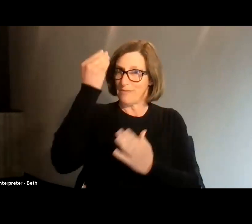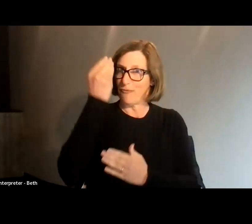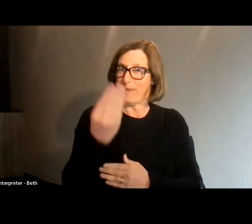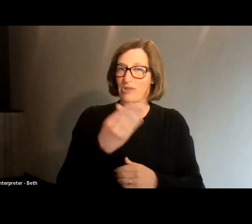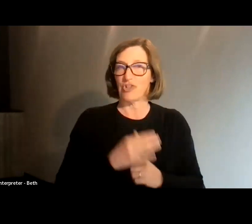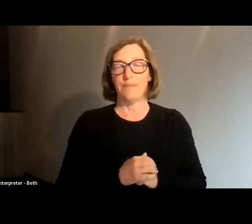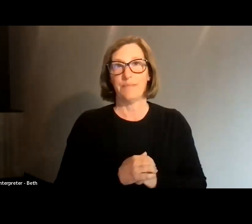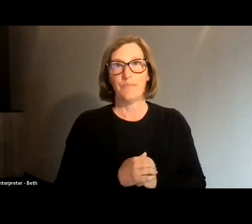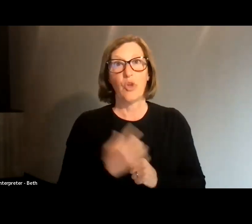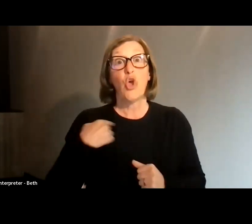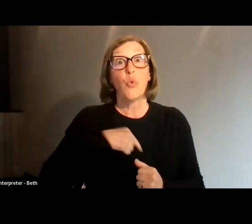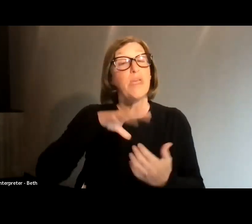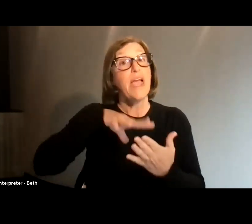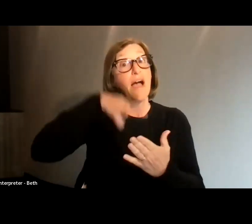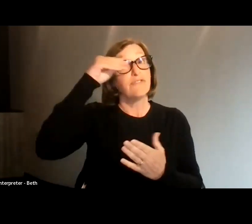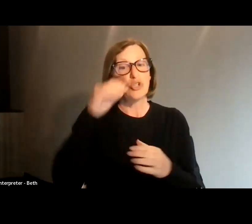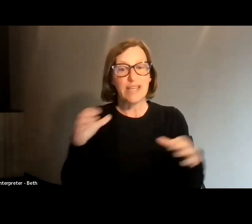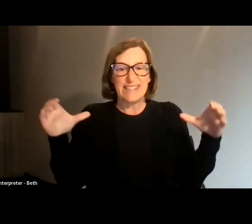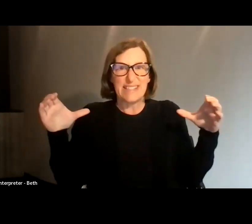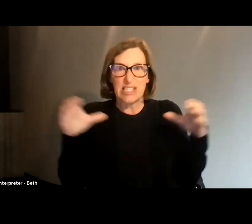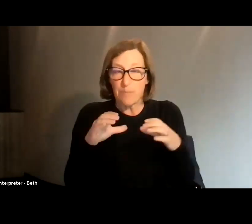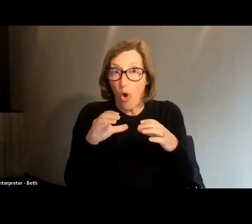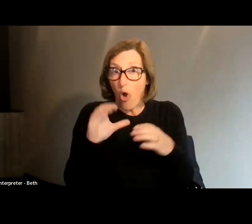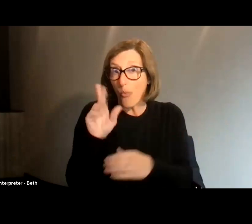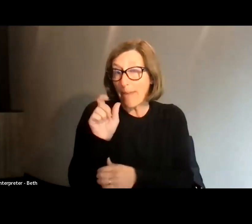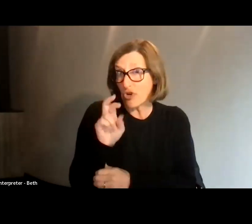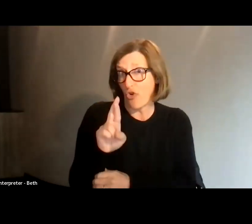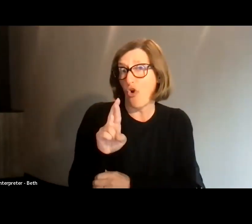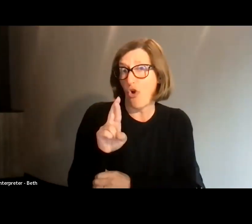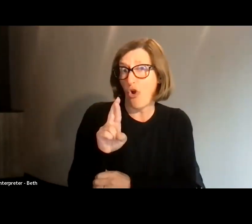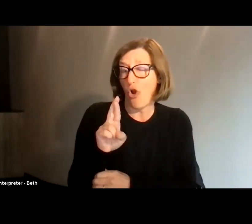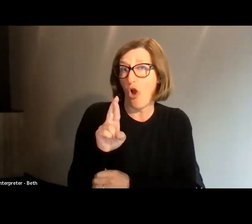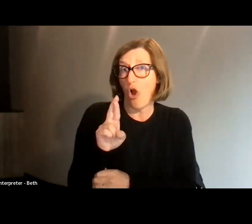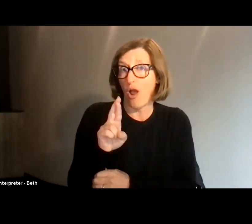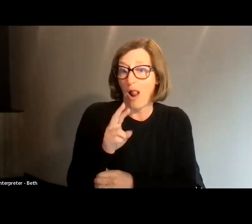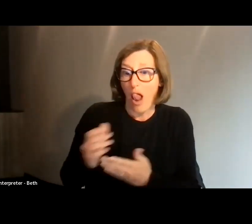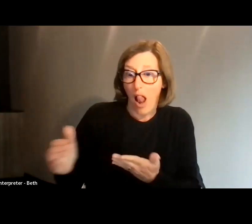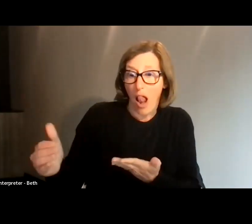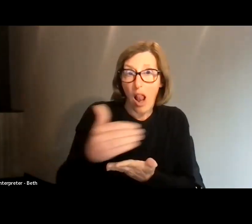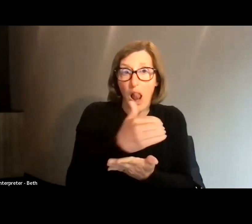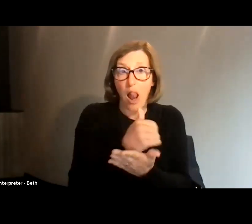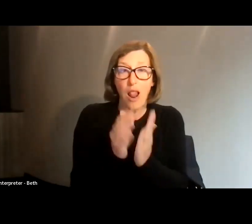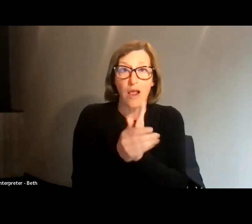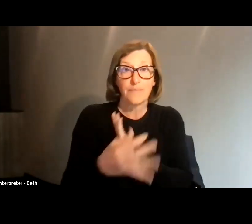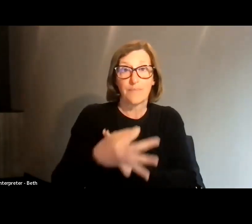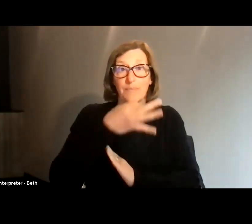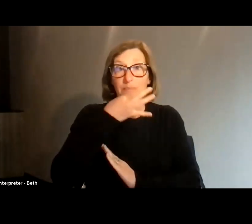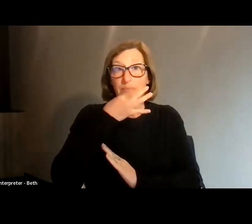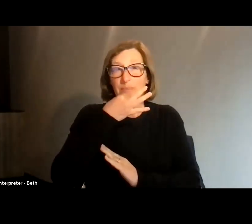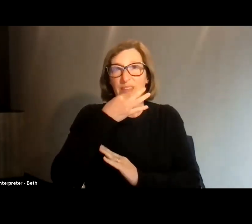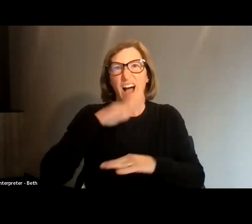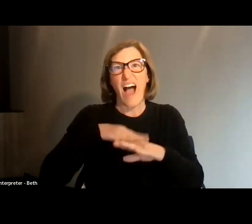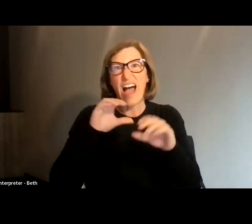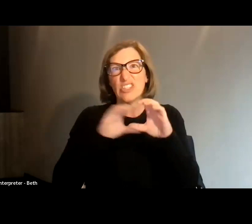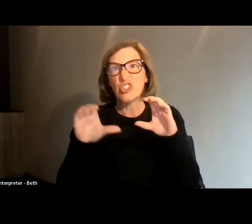We have found that in these smaller focused webinars, the art of pulling together experts in a virtual room